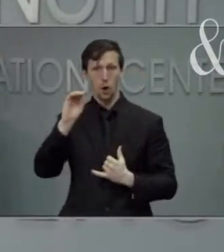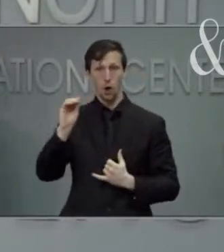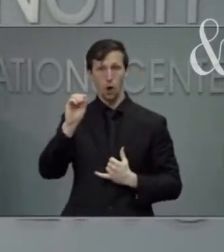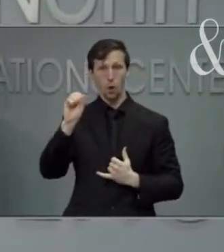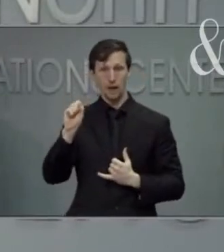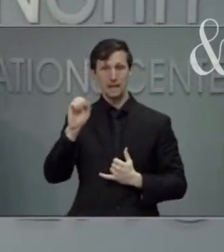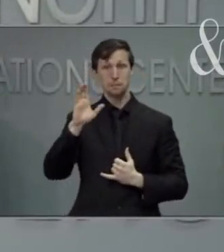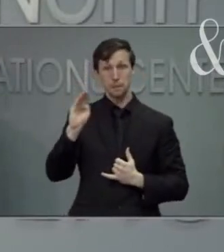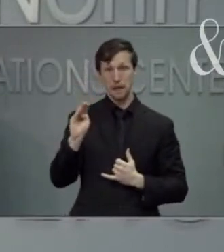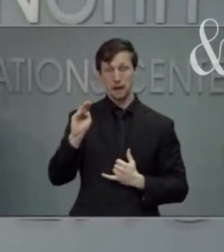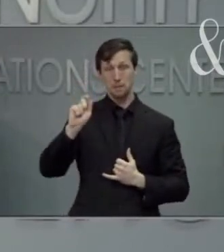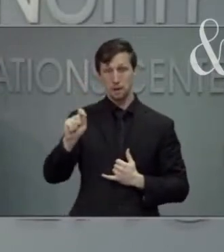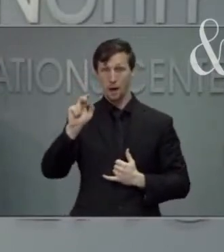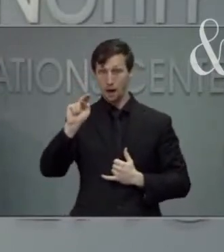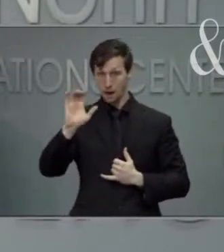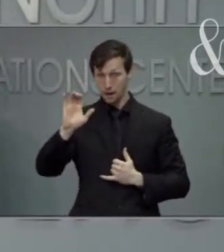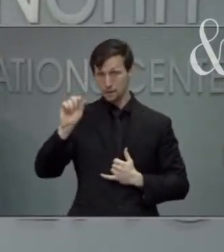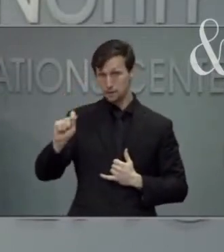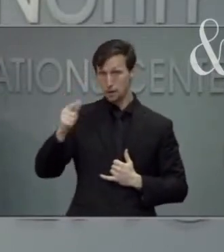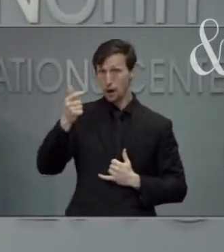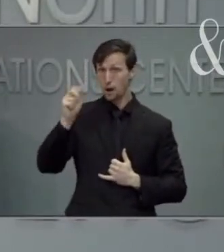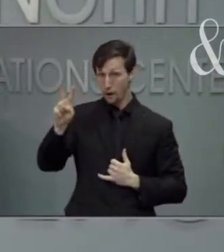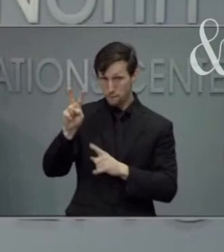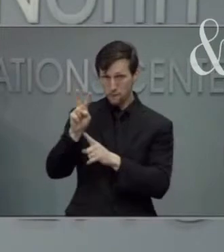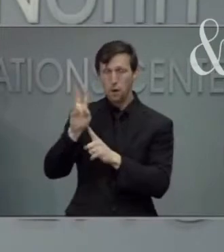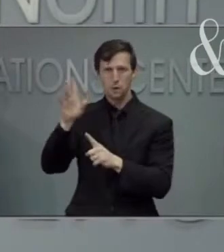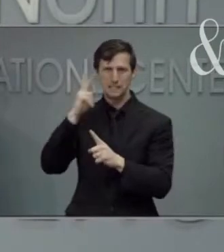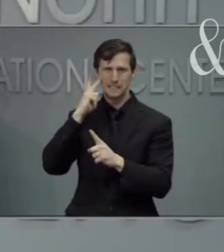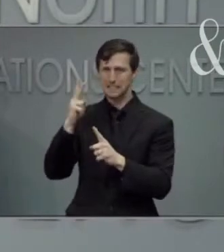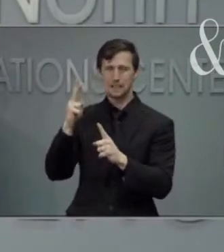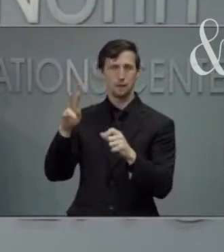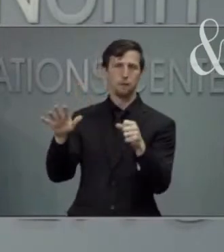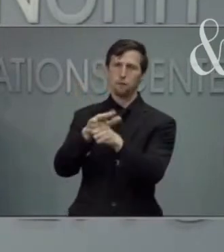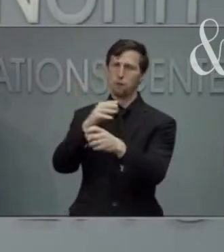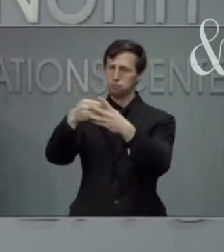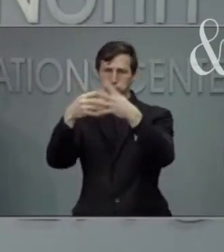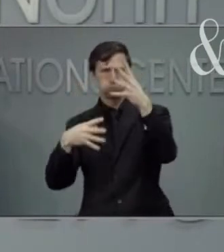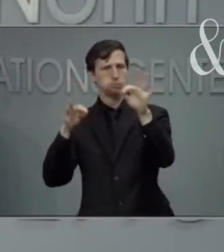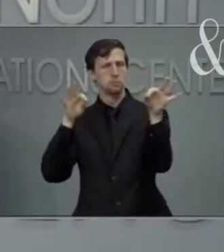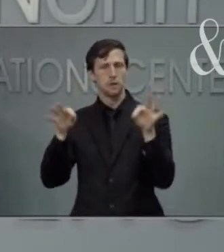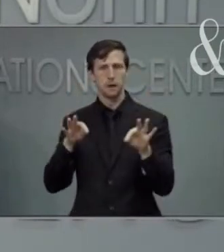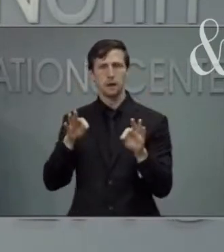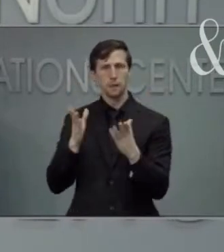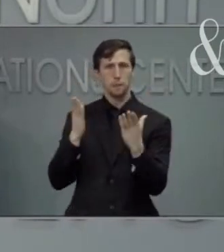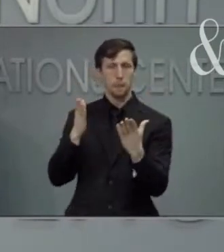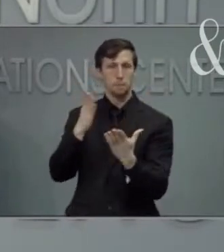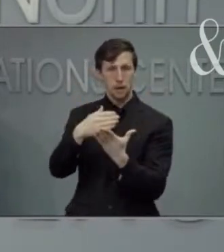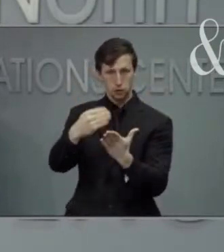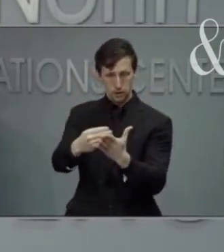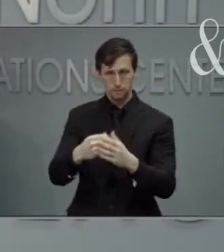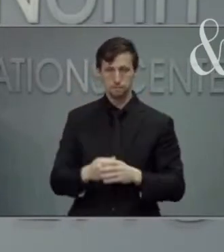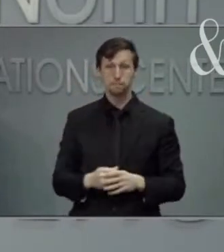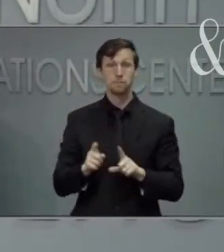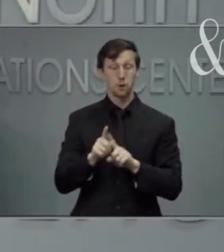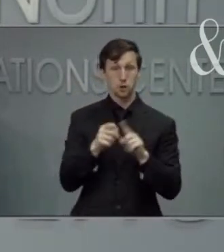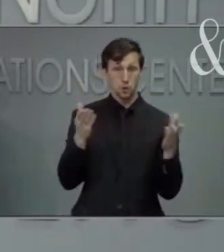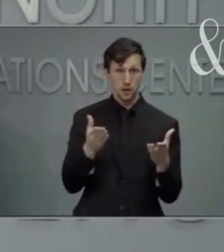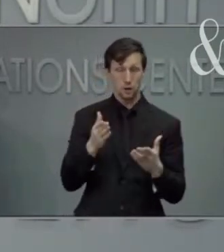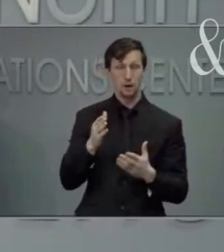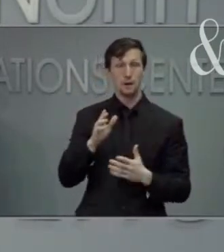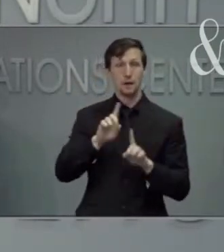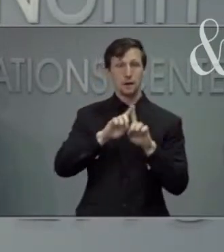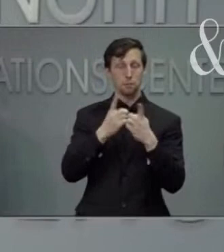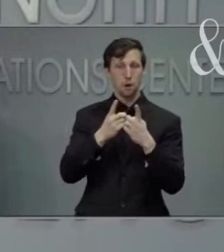osbm.nc.gov to get the details of this proposed budget. Also with me today is Secretary of the Department of Public Safety